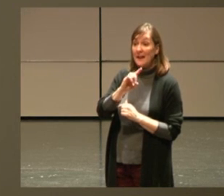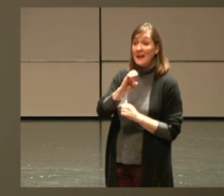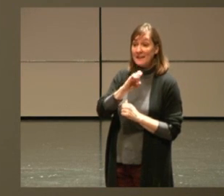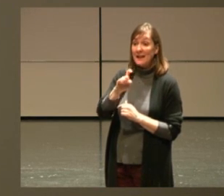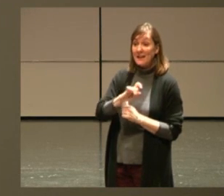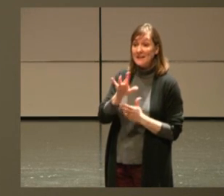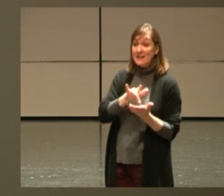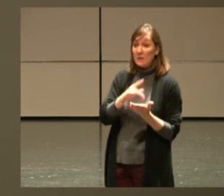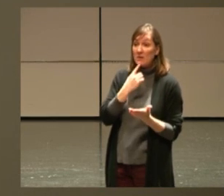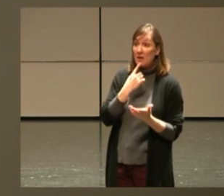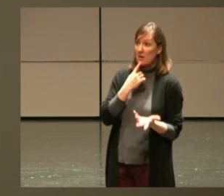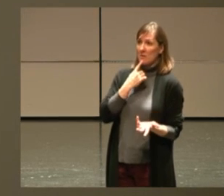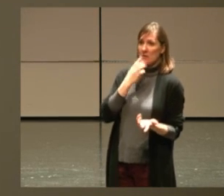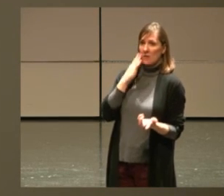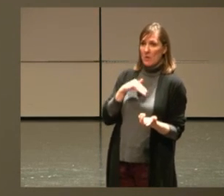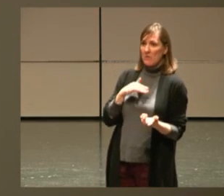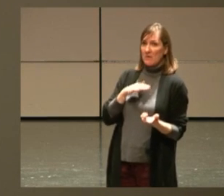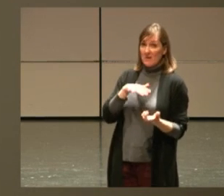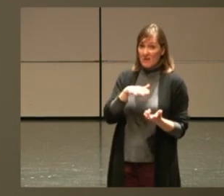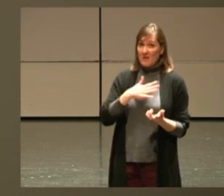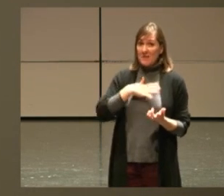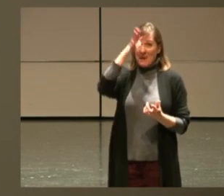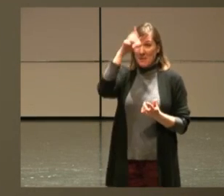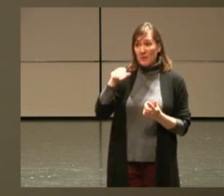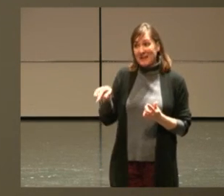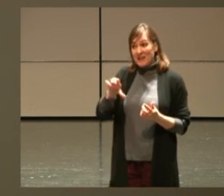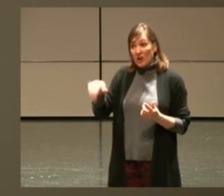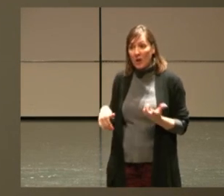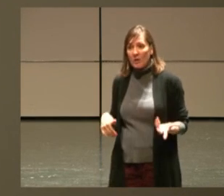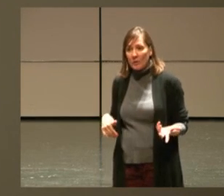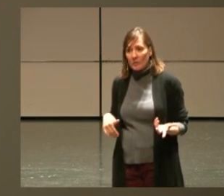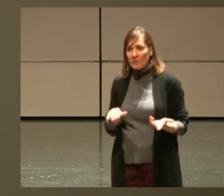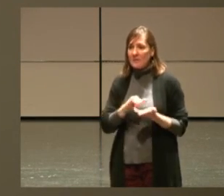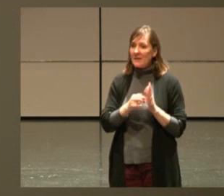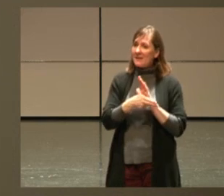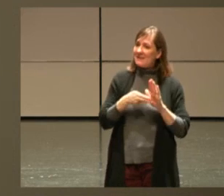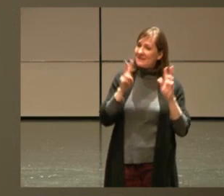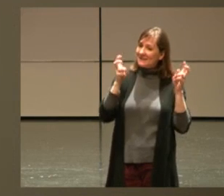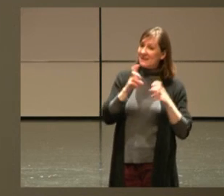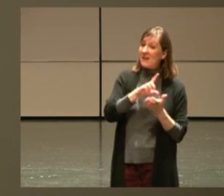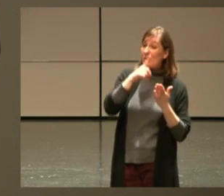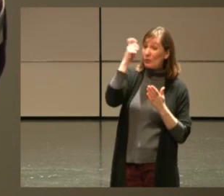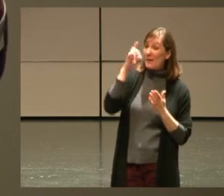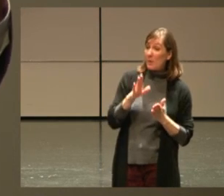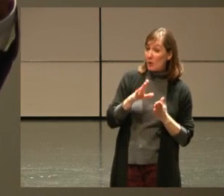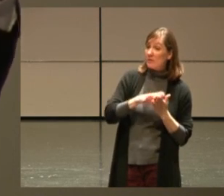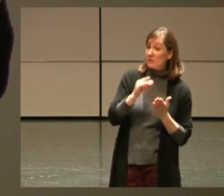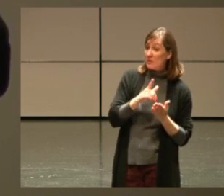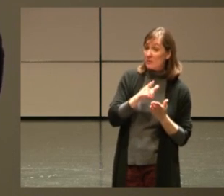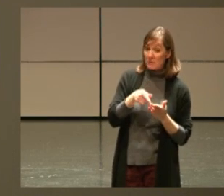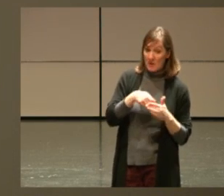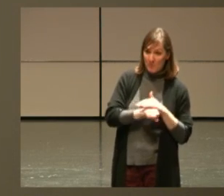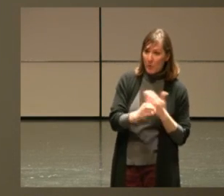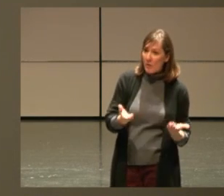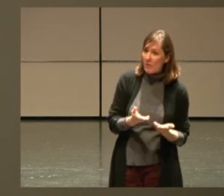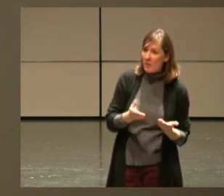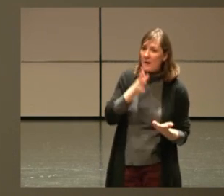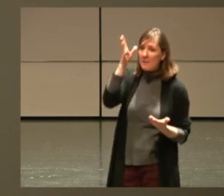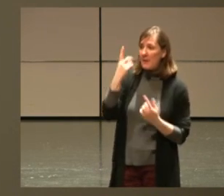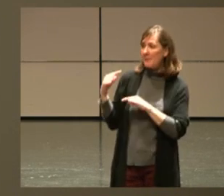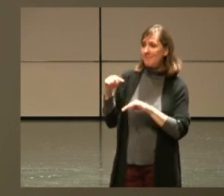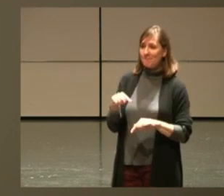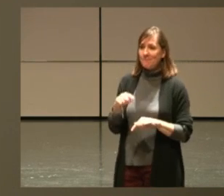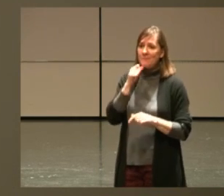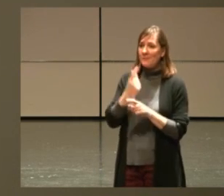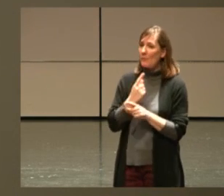are in Chicago. This is the dreamer type of movement where students are born here, but their parents came into the country, don't have